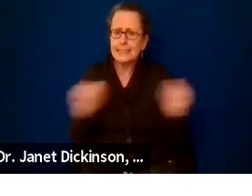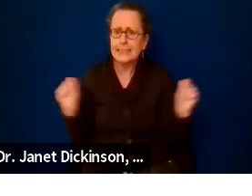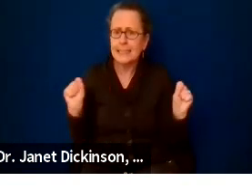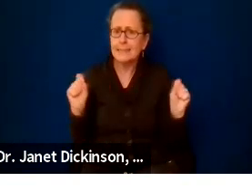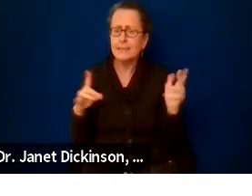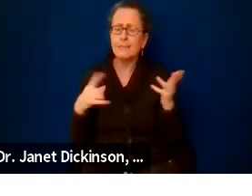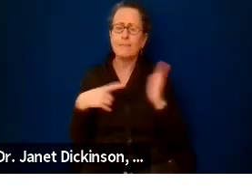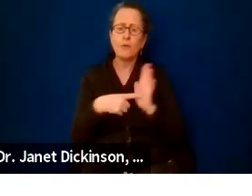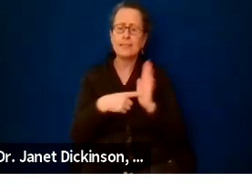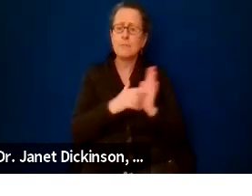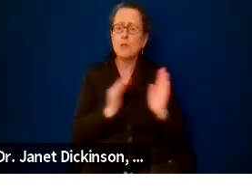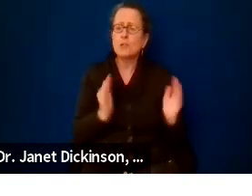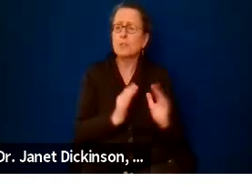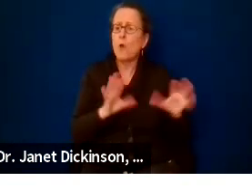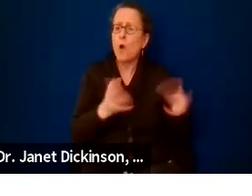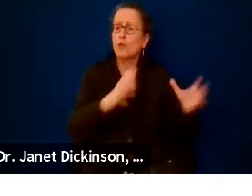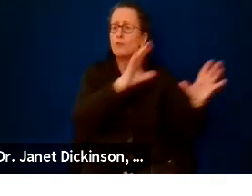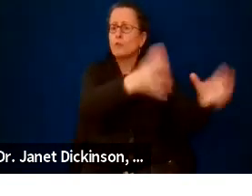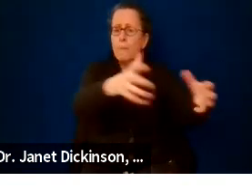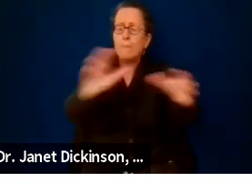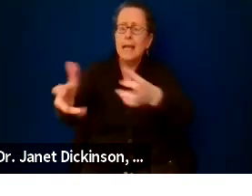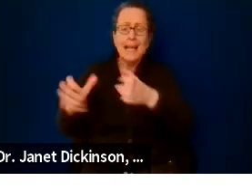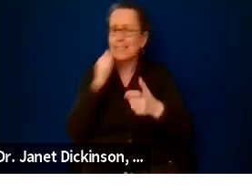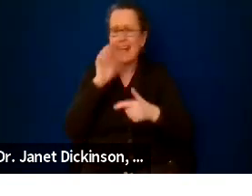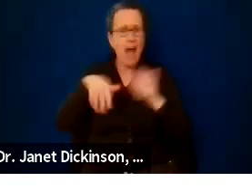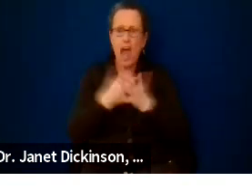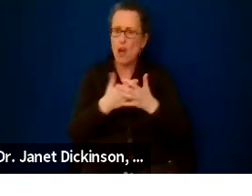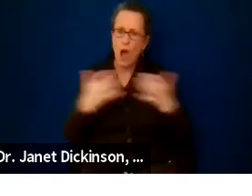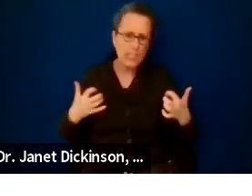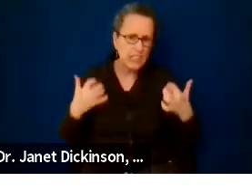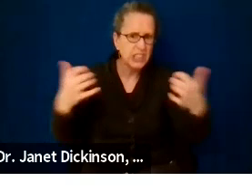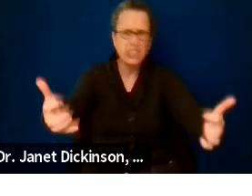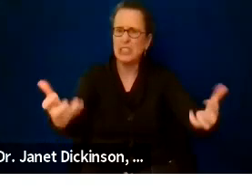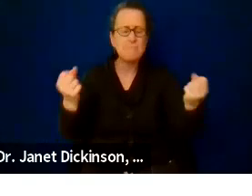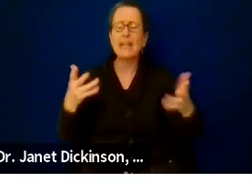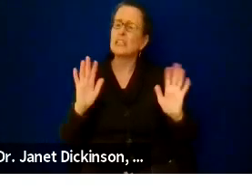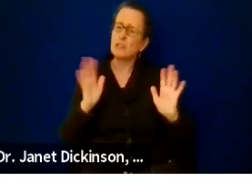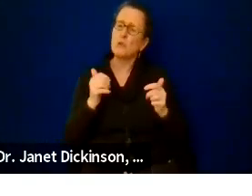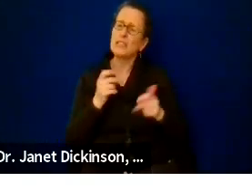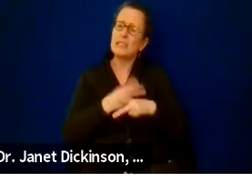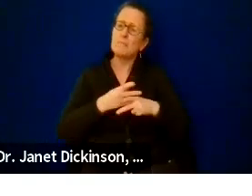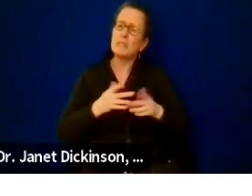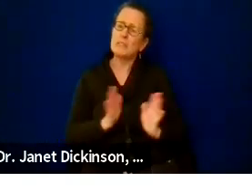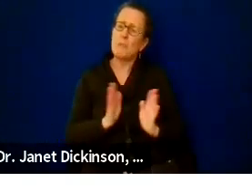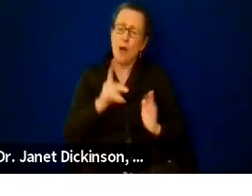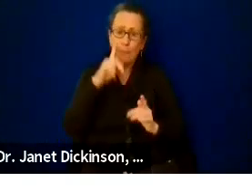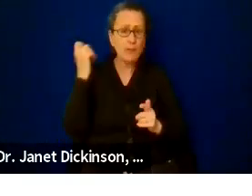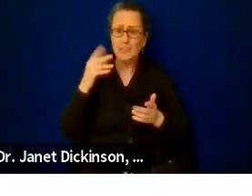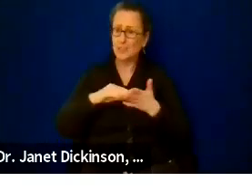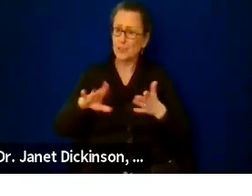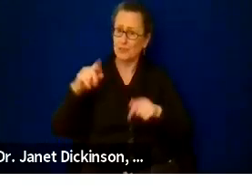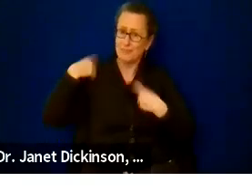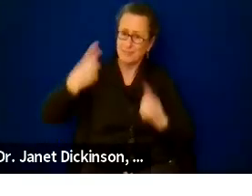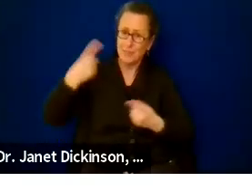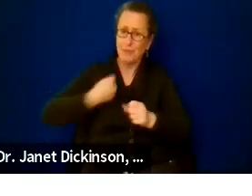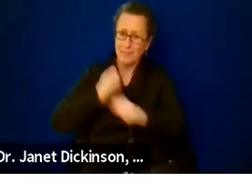that the atmosphere is not overwhelming in large group settings. It also helps us to keep the protocols that